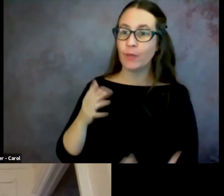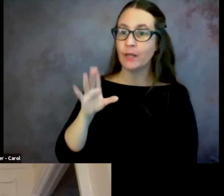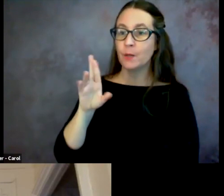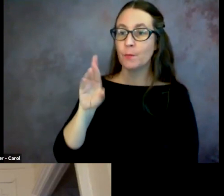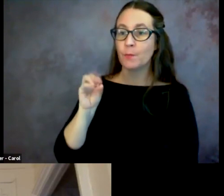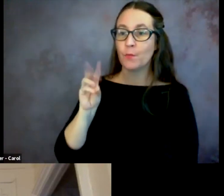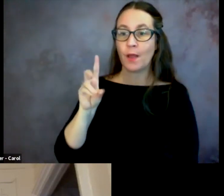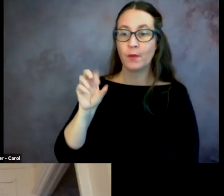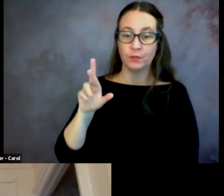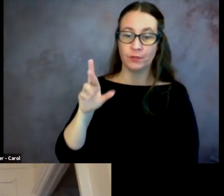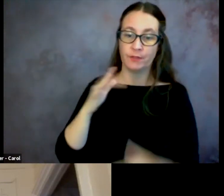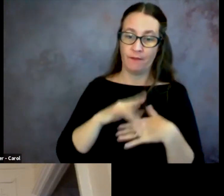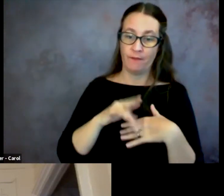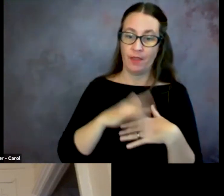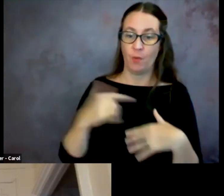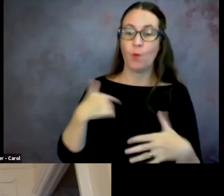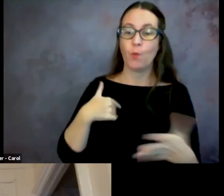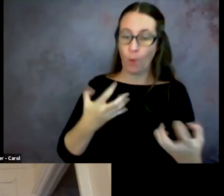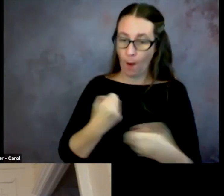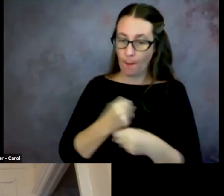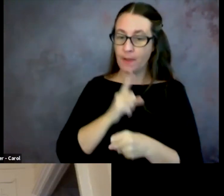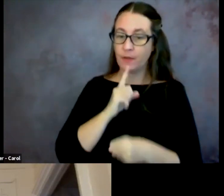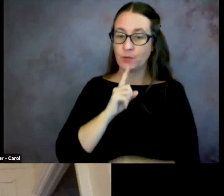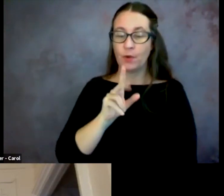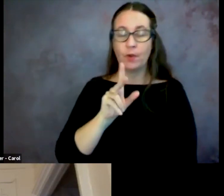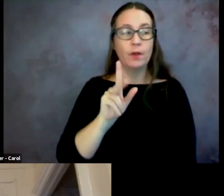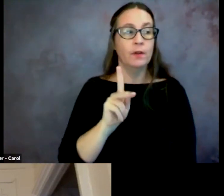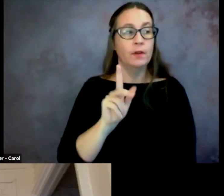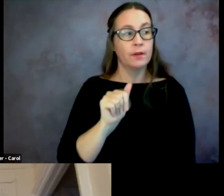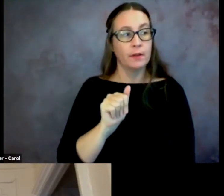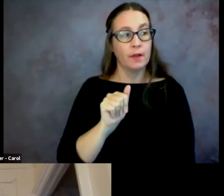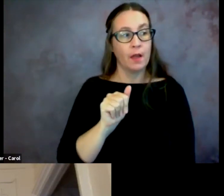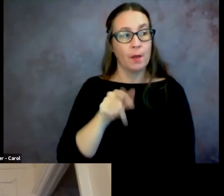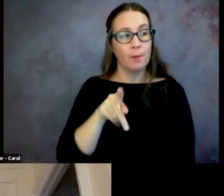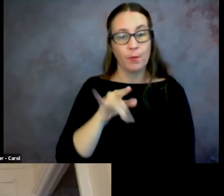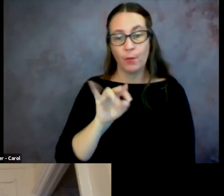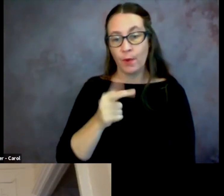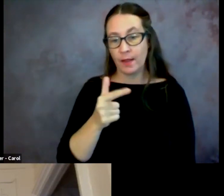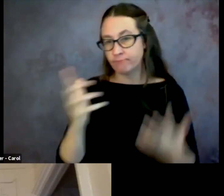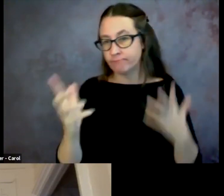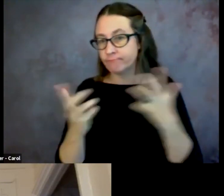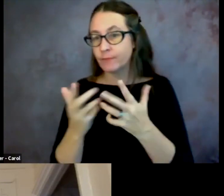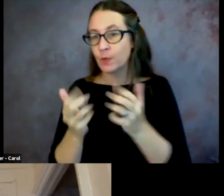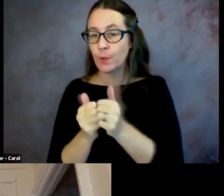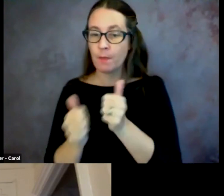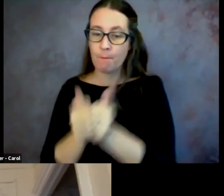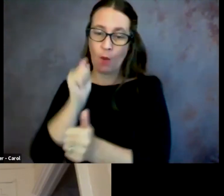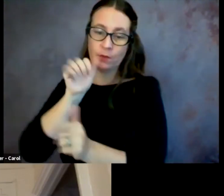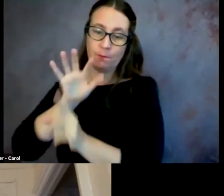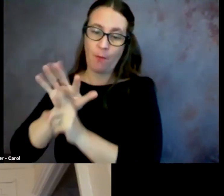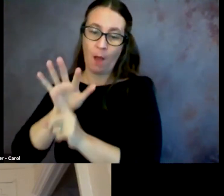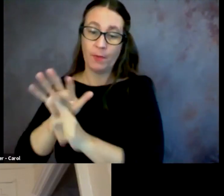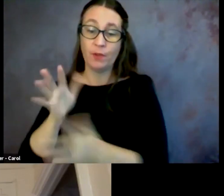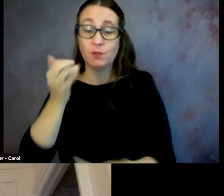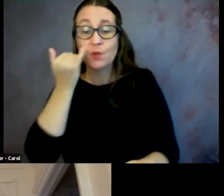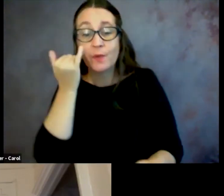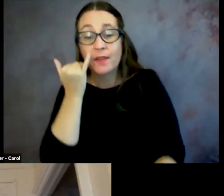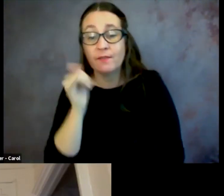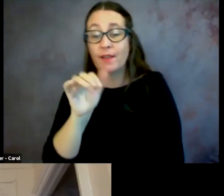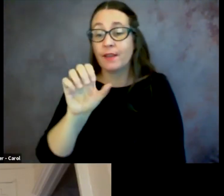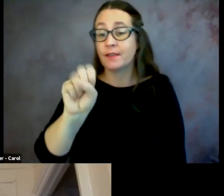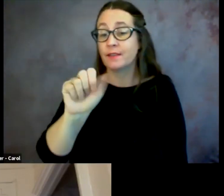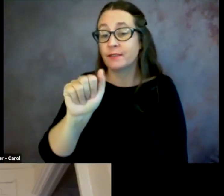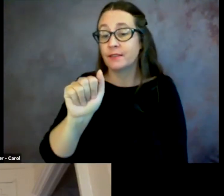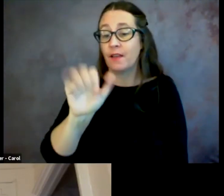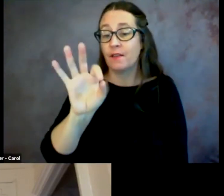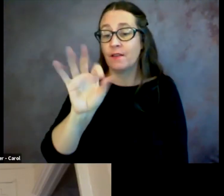that Kapwing works well with most of the major popular ones. So if you're working with one like Safari or Firefox